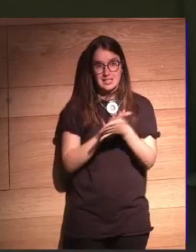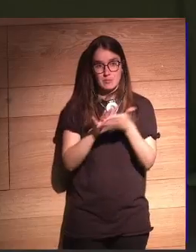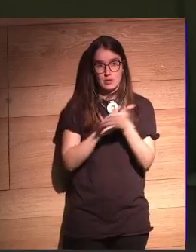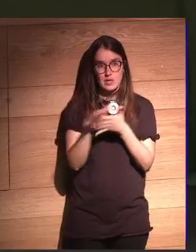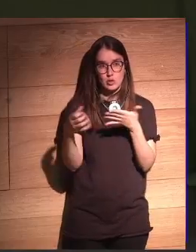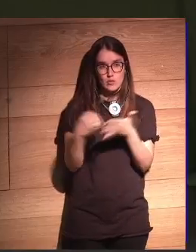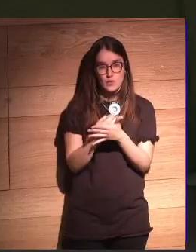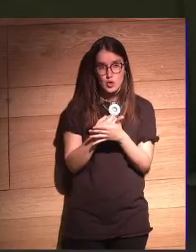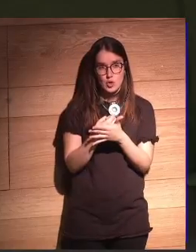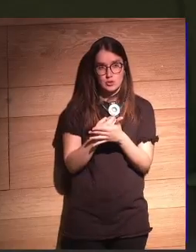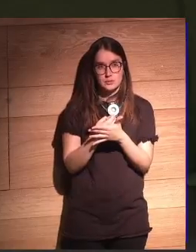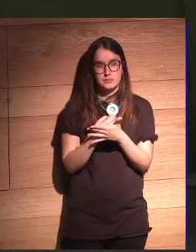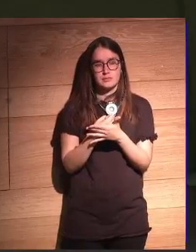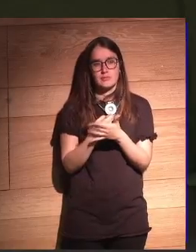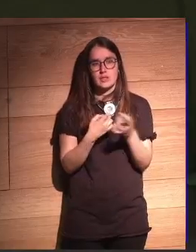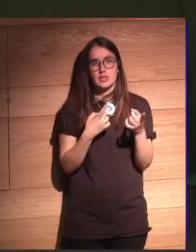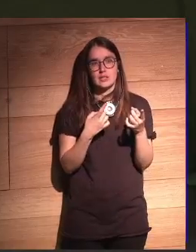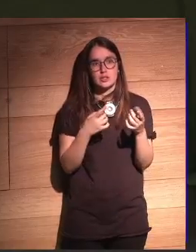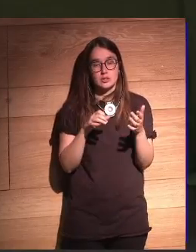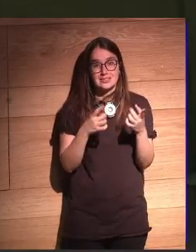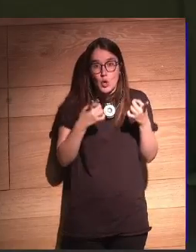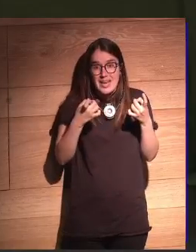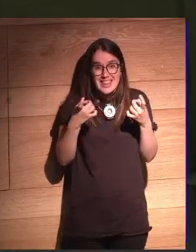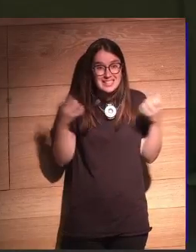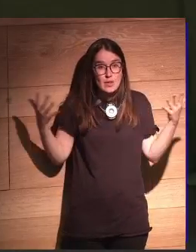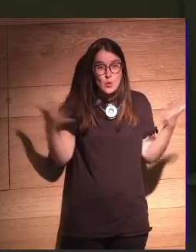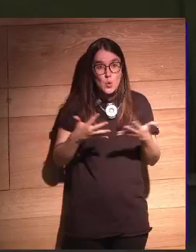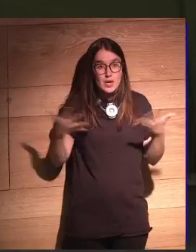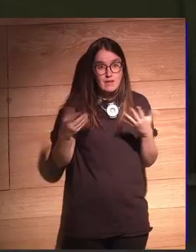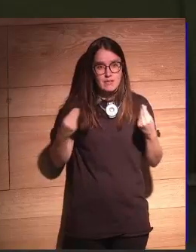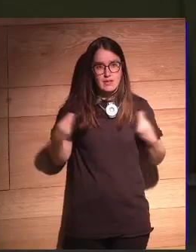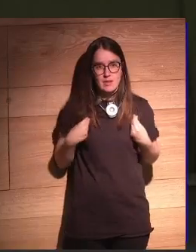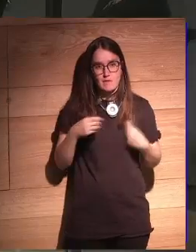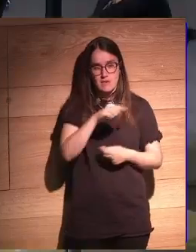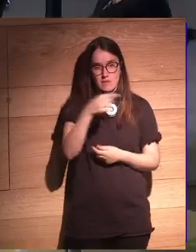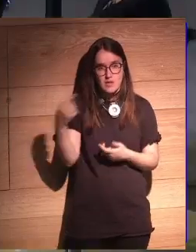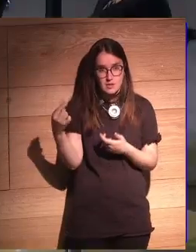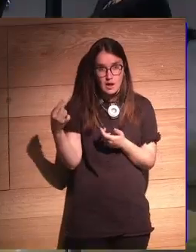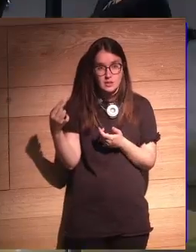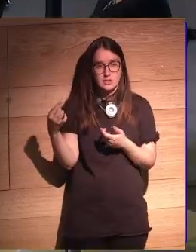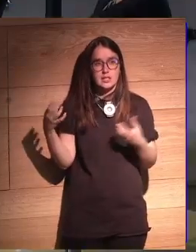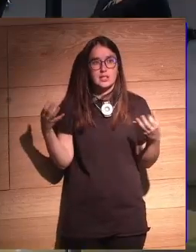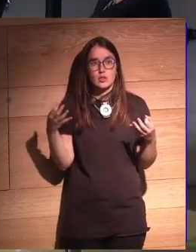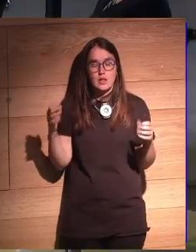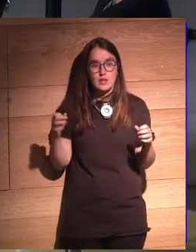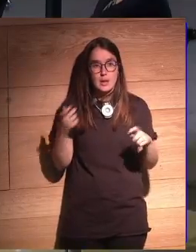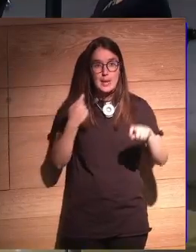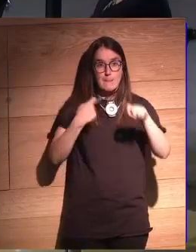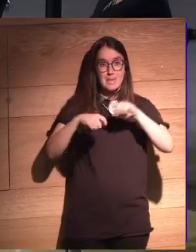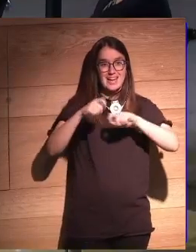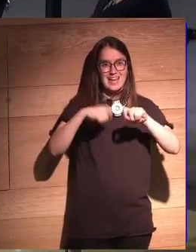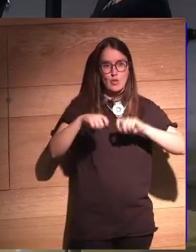had realized is that the empty houses of these that we are all thinking